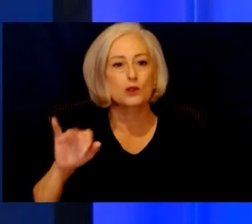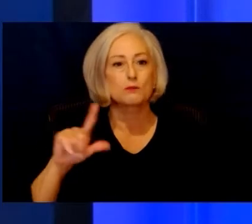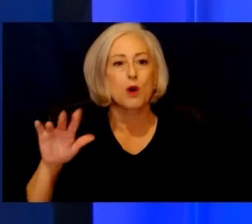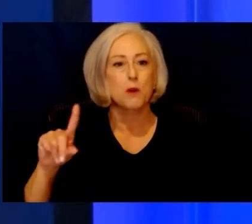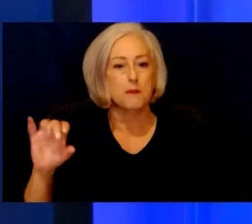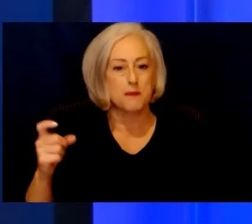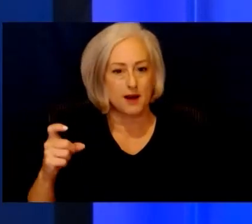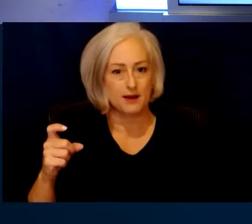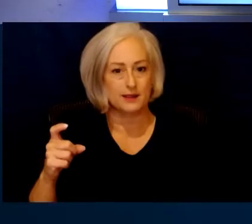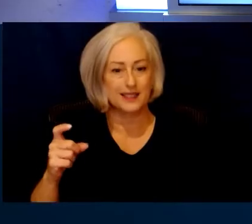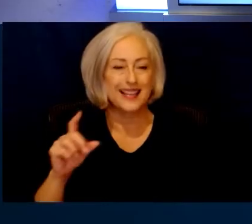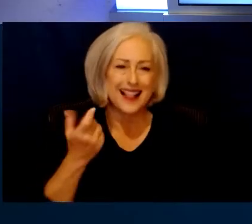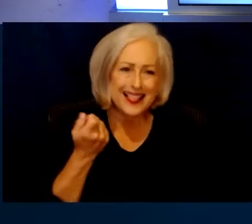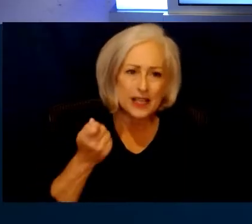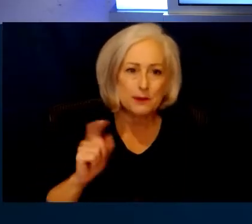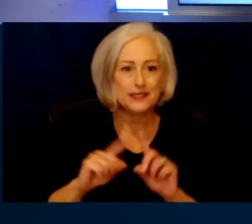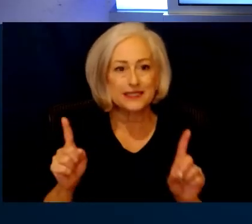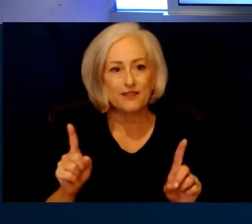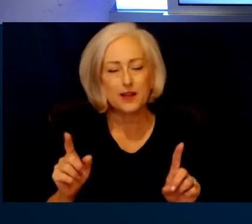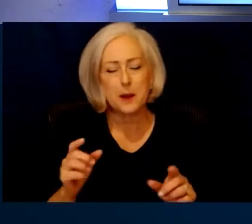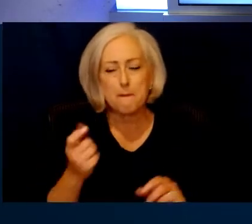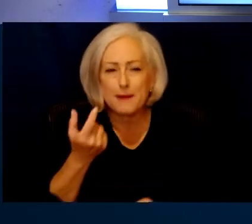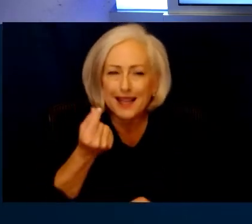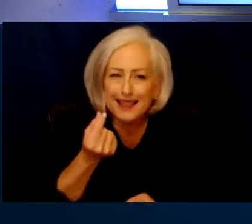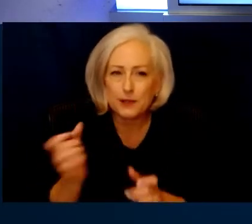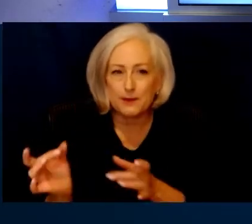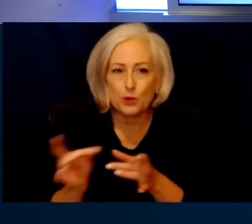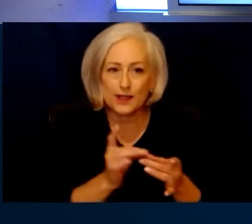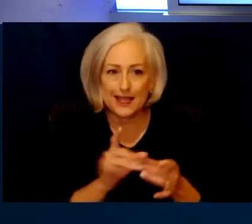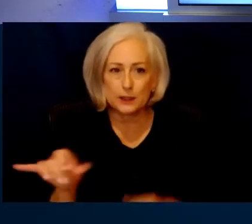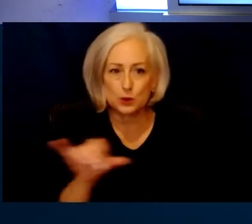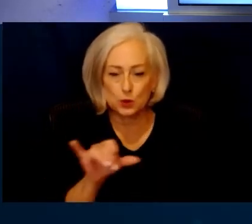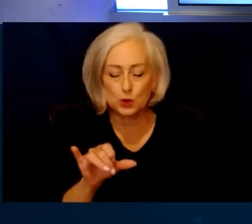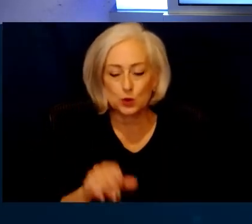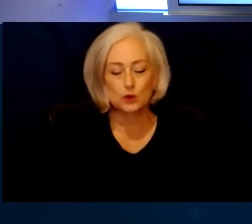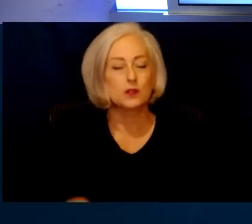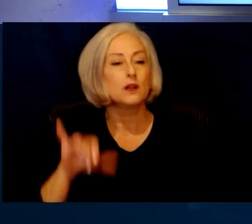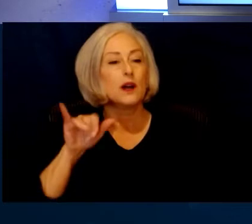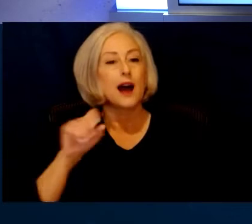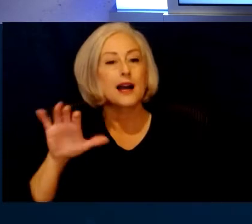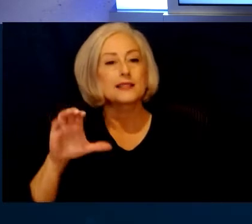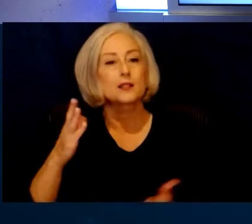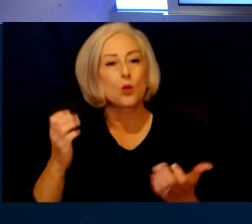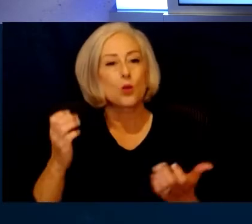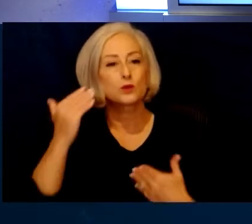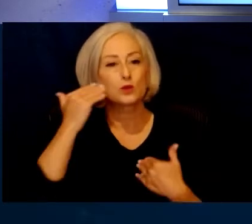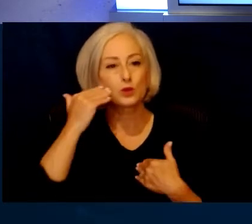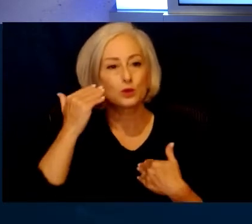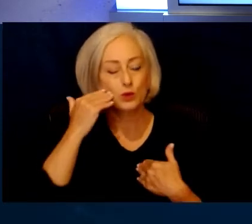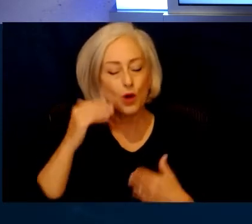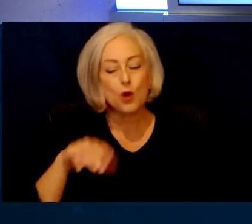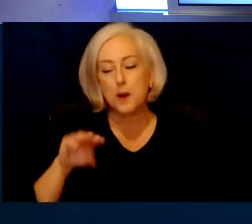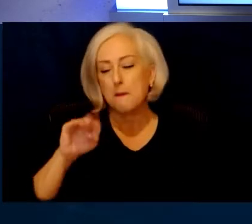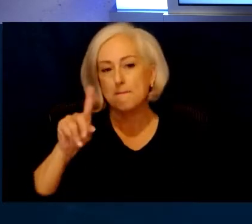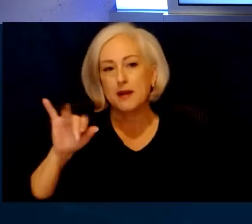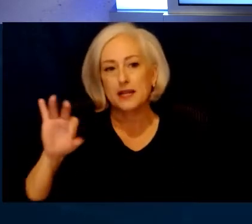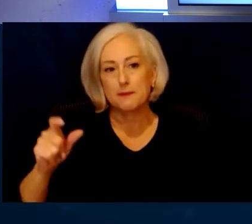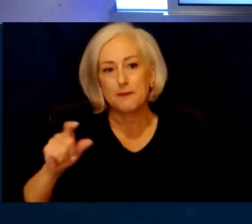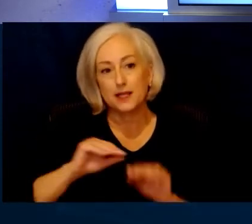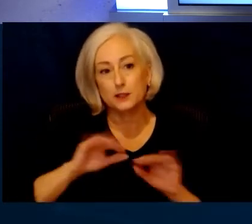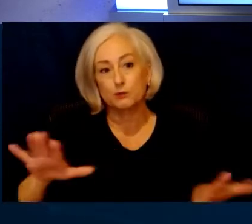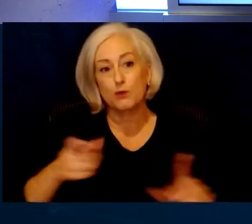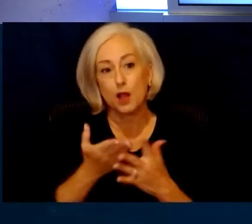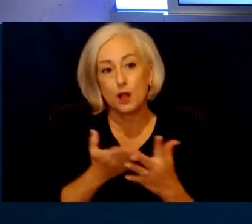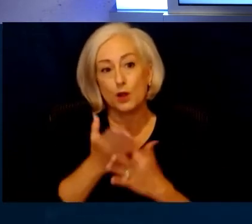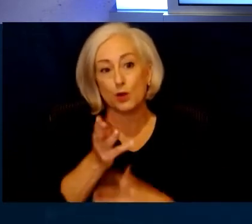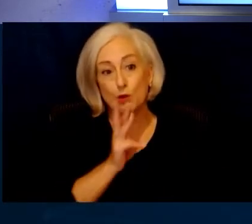related. Isaac wants to know if monkeypox is spread through water, and if it is it killed by chlorine?